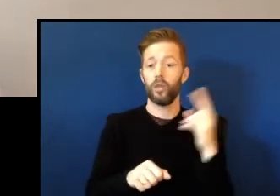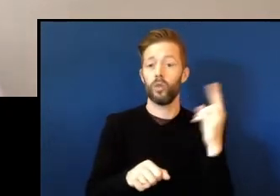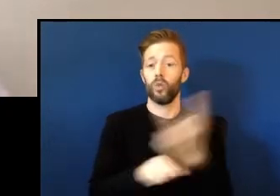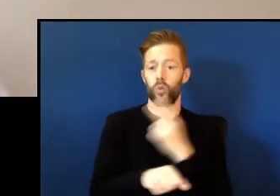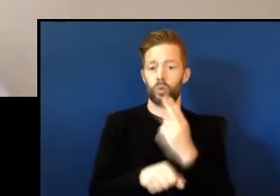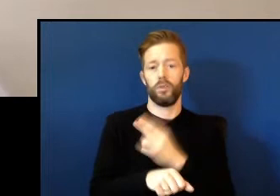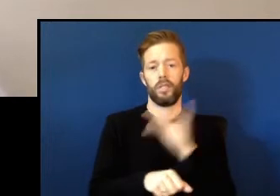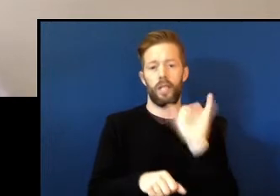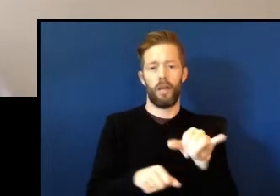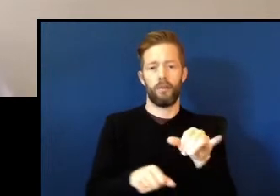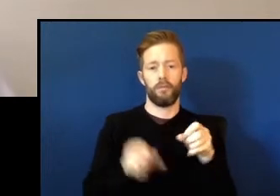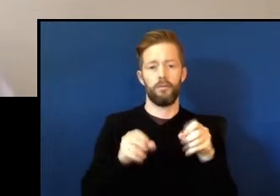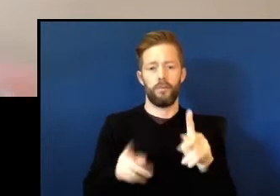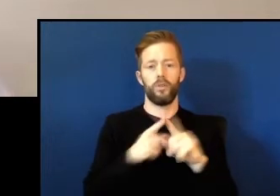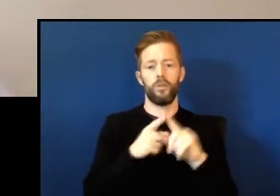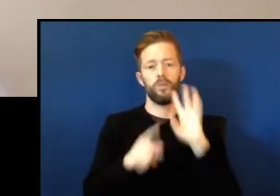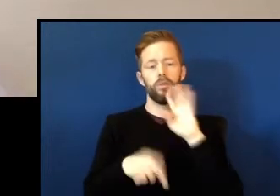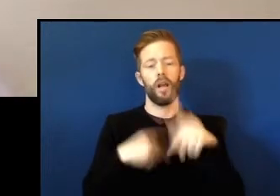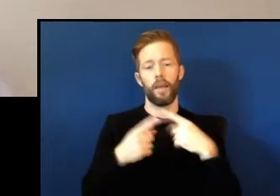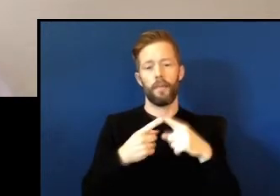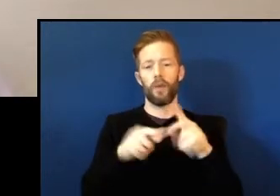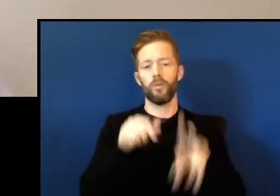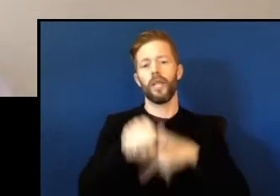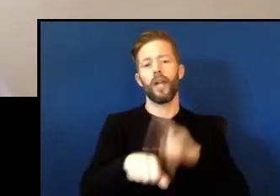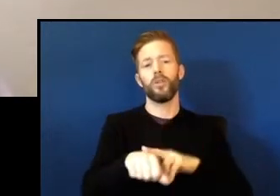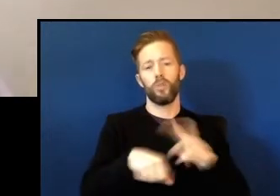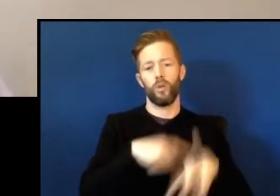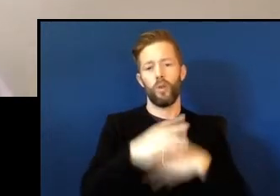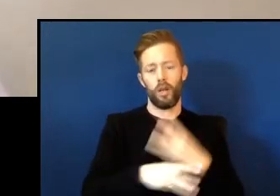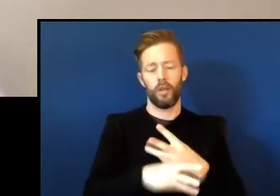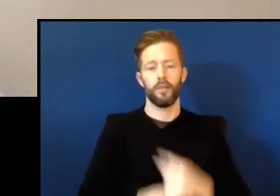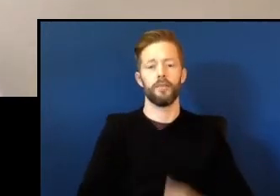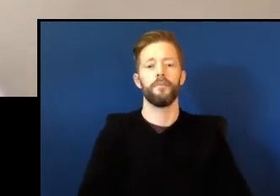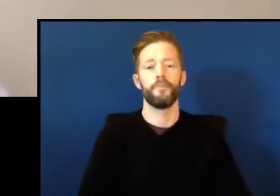and using that as an opportunity to talk about the natural